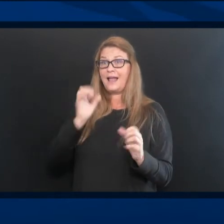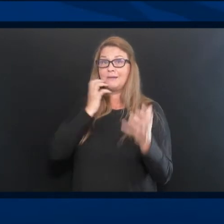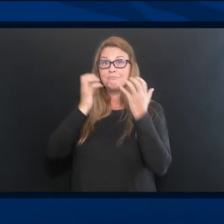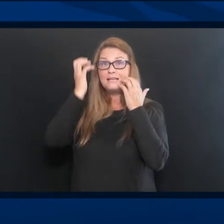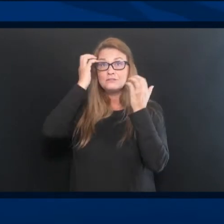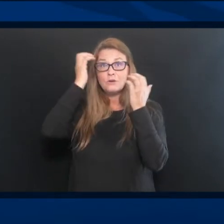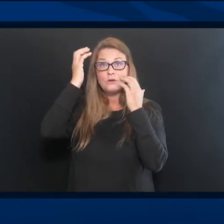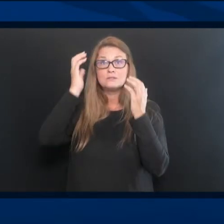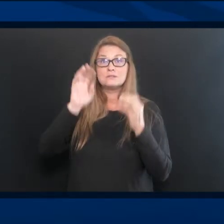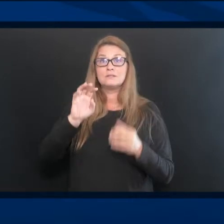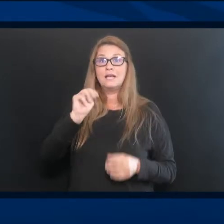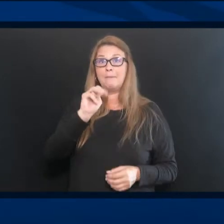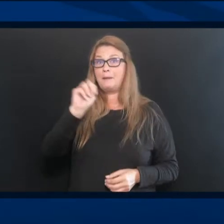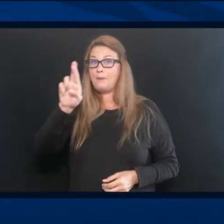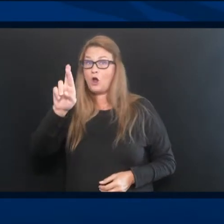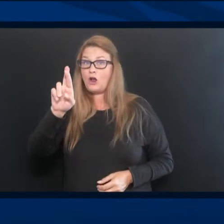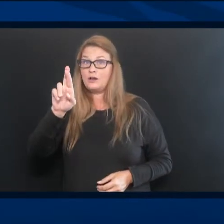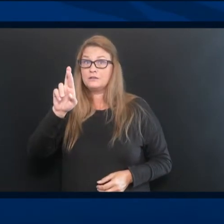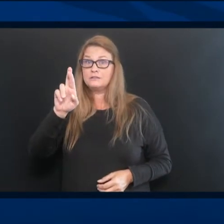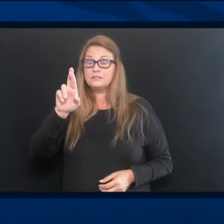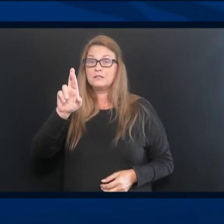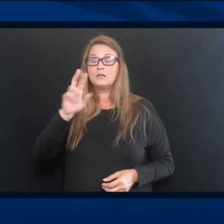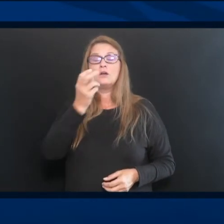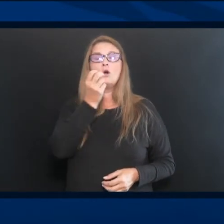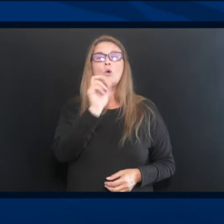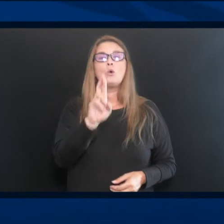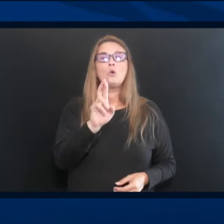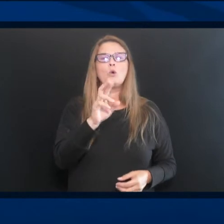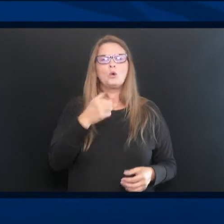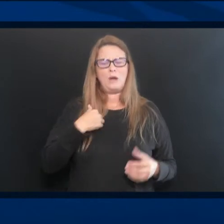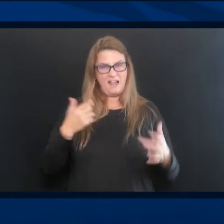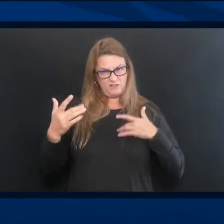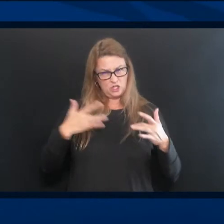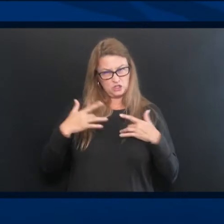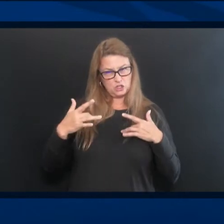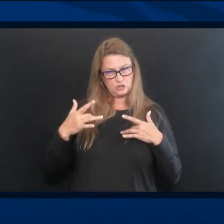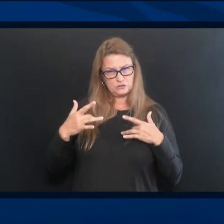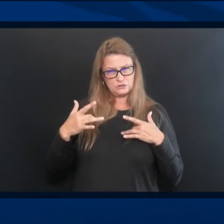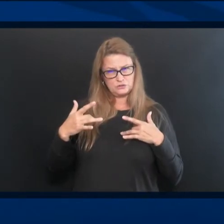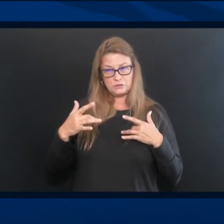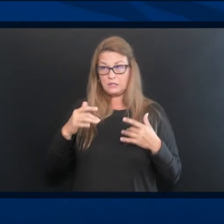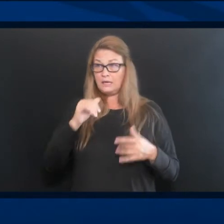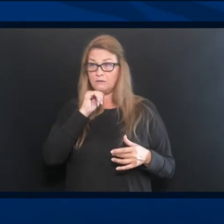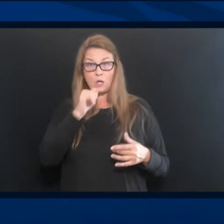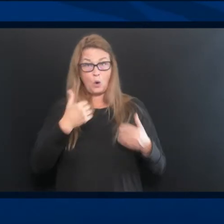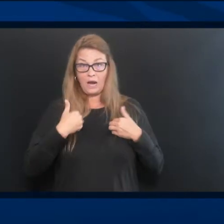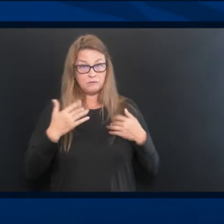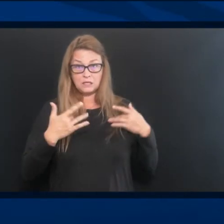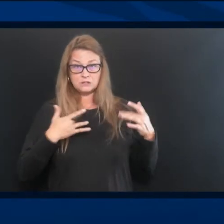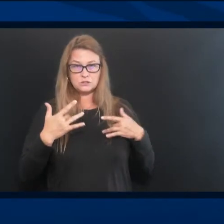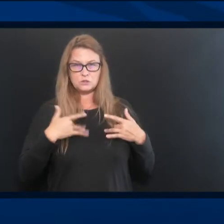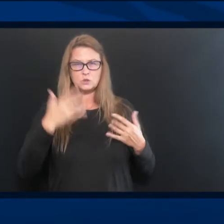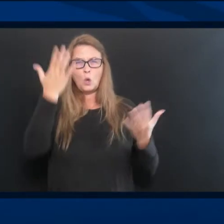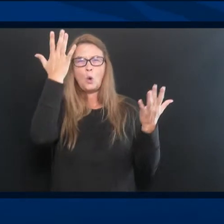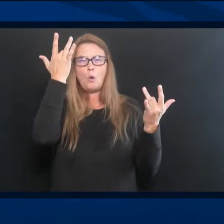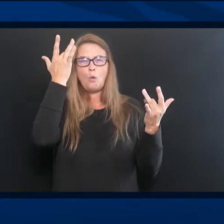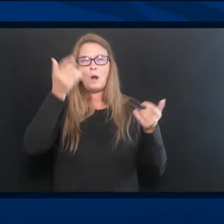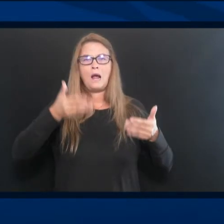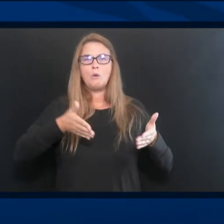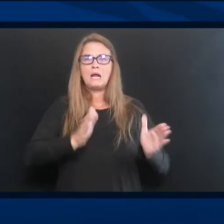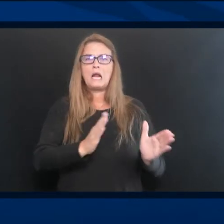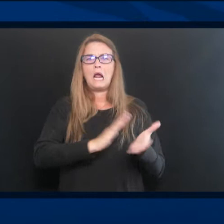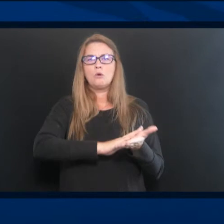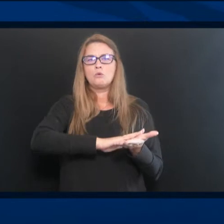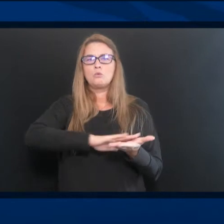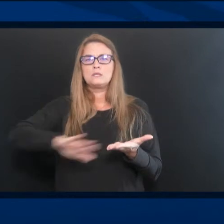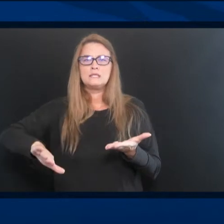and mumps and all the others, or we should have concerns about it. And if we don't have concerns about it, then why are we allowing religious